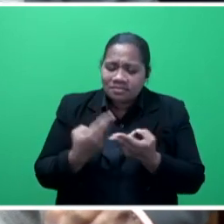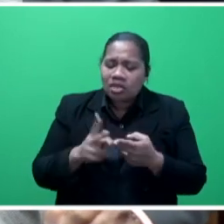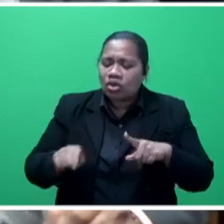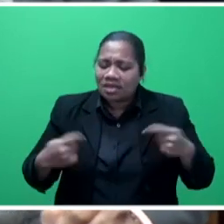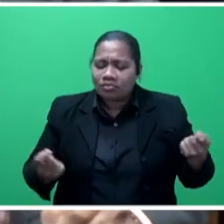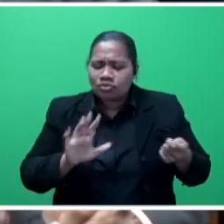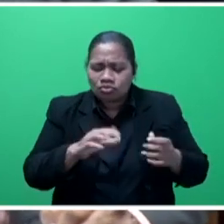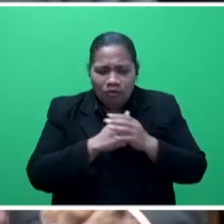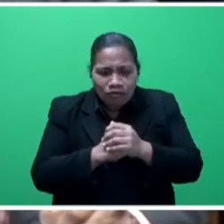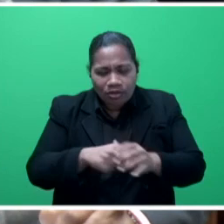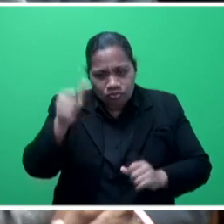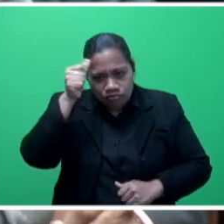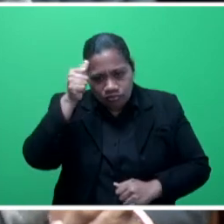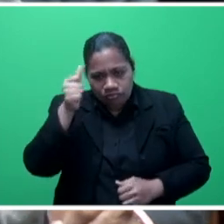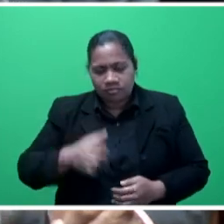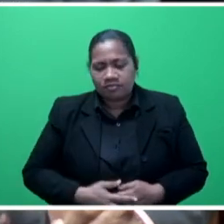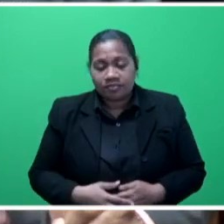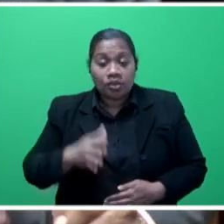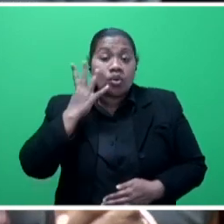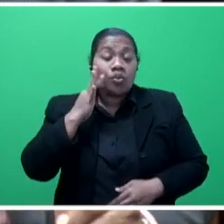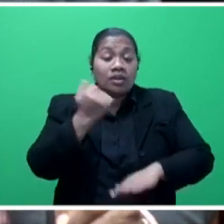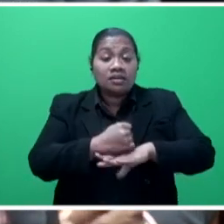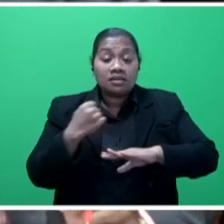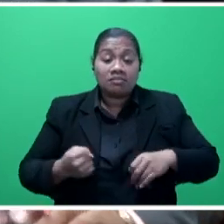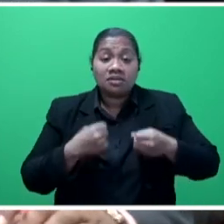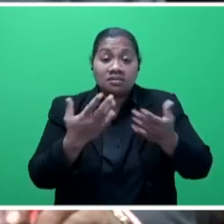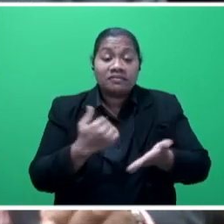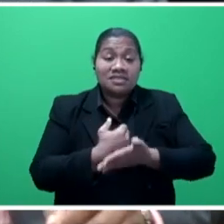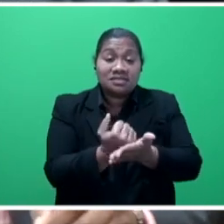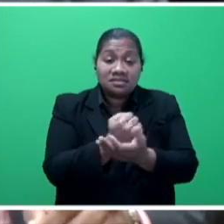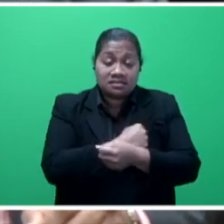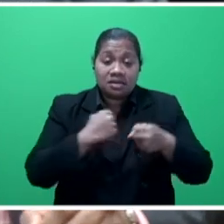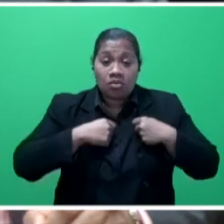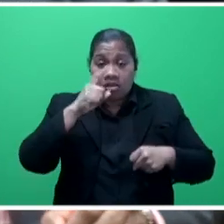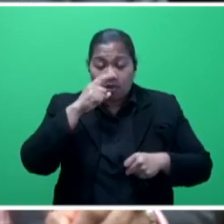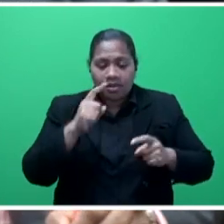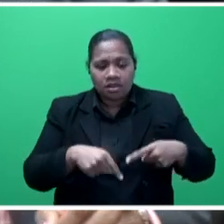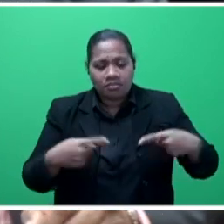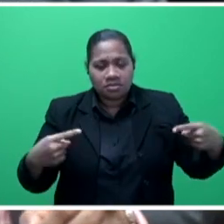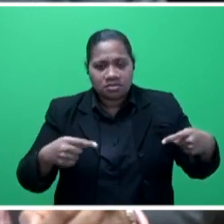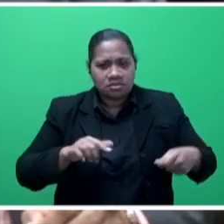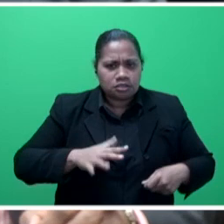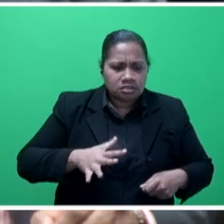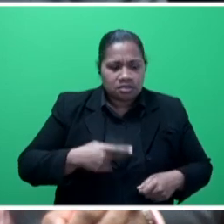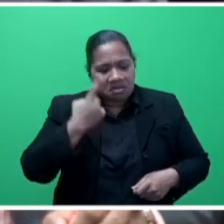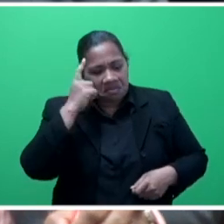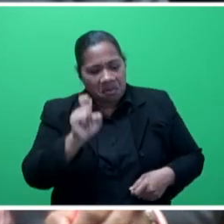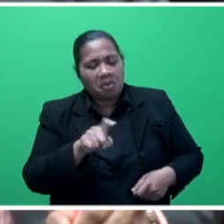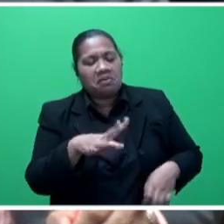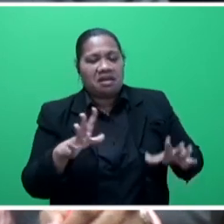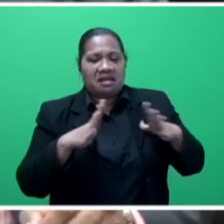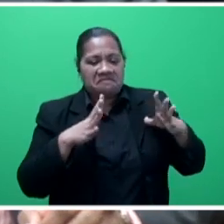of. Whenever the government provides assistance to our people, the opposition panics and calls it freebies and